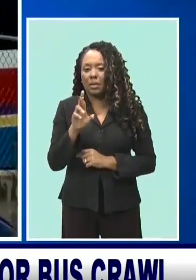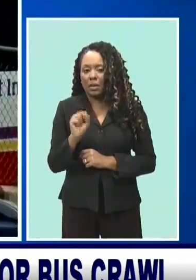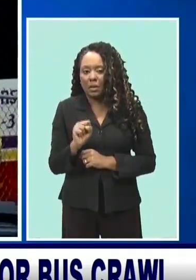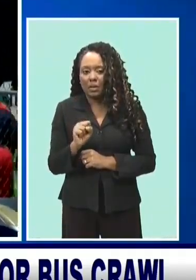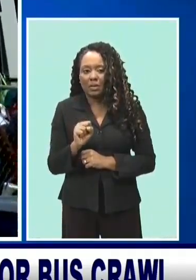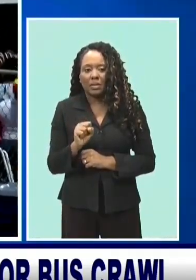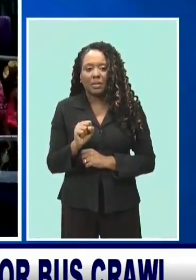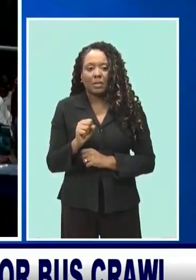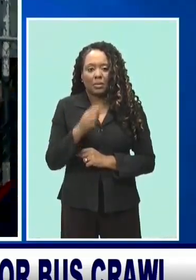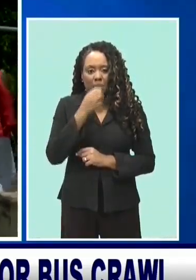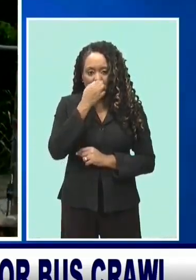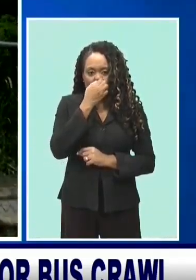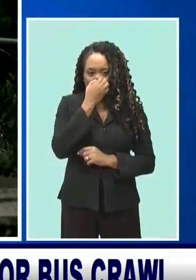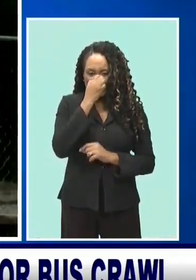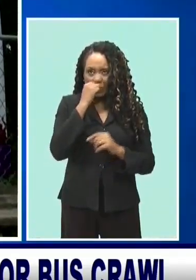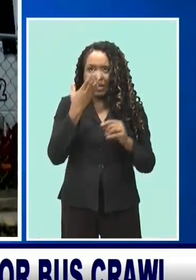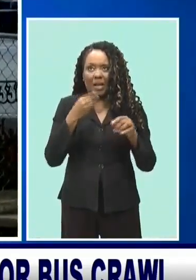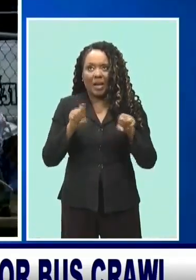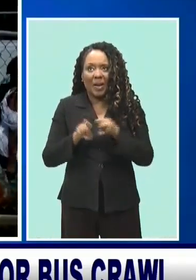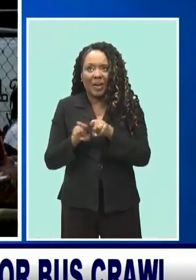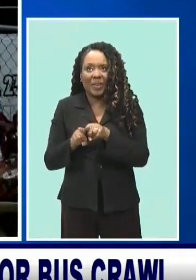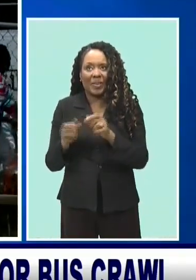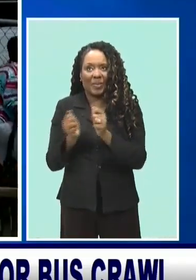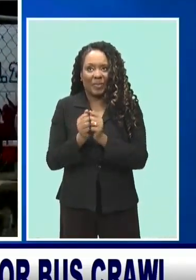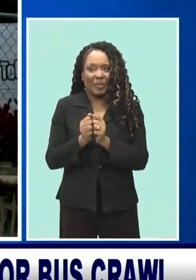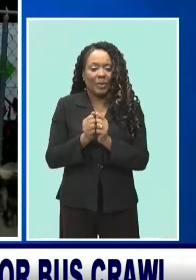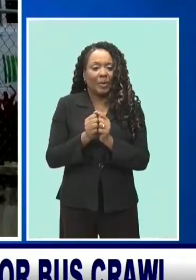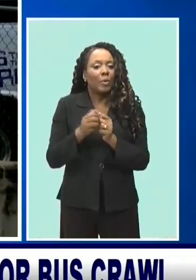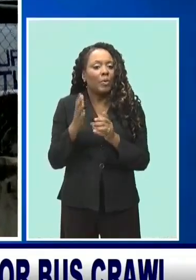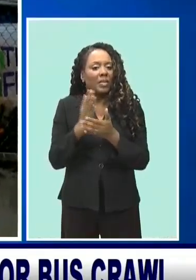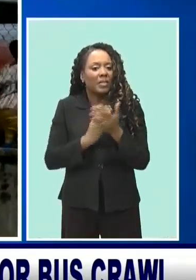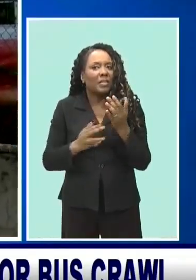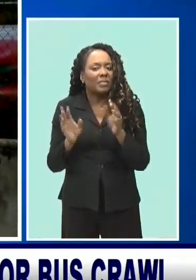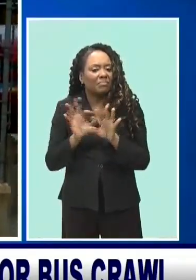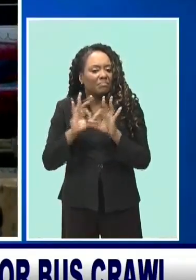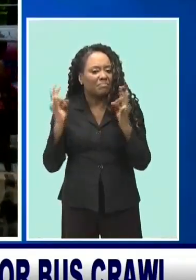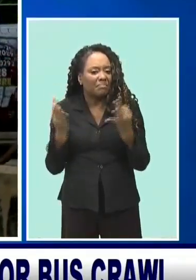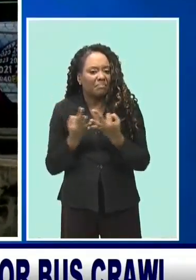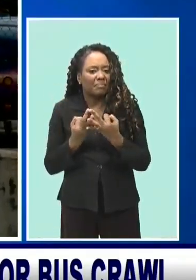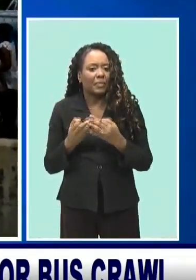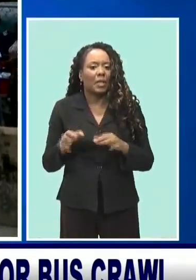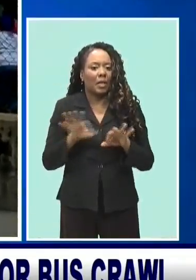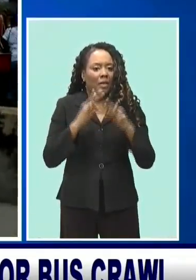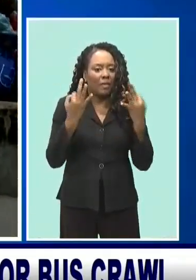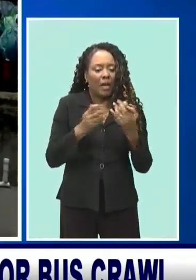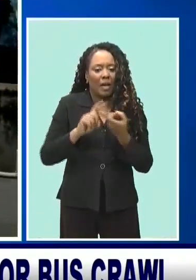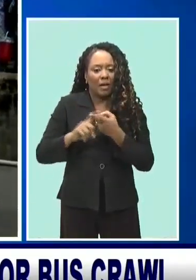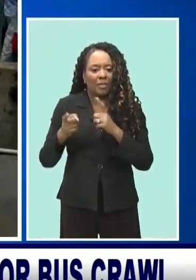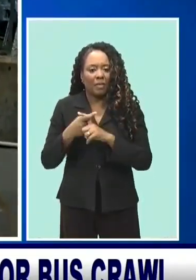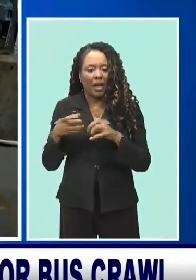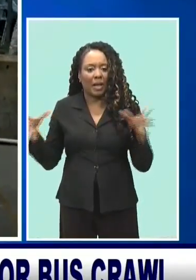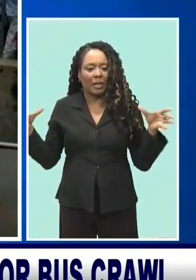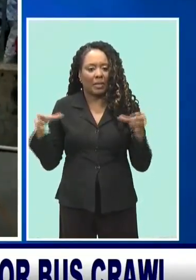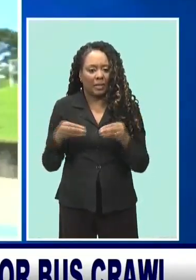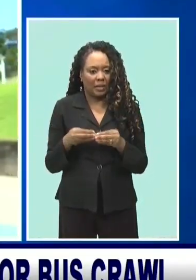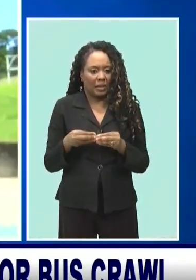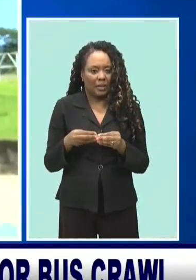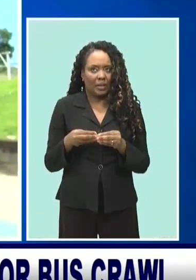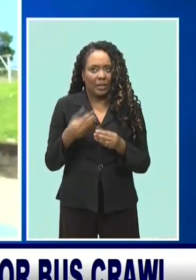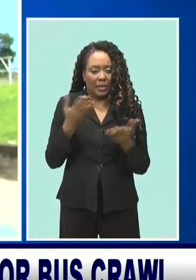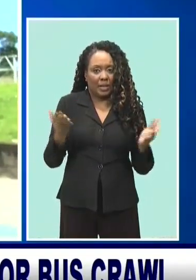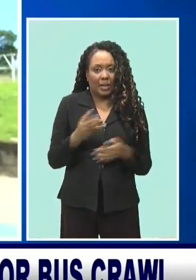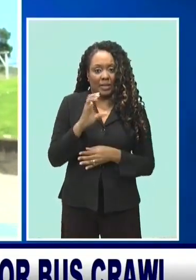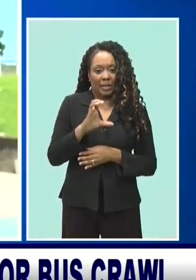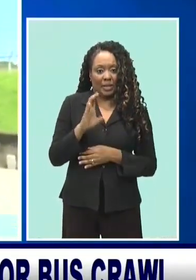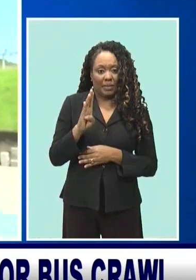Q100.7 FM with our very own Kirsten Bowen. 150 of them, their family and friends, gathered at CBC as their